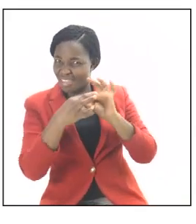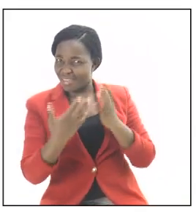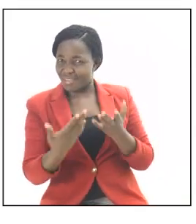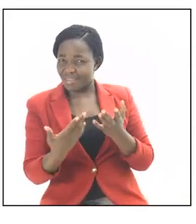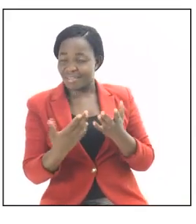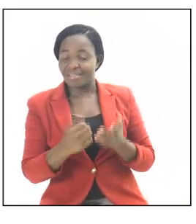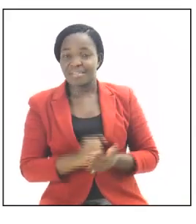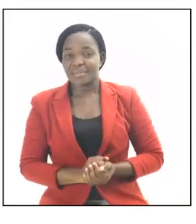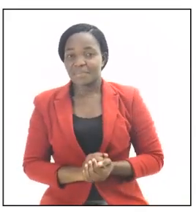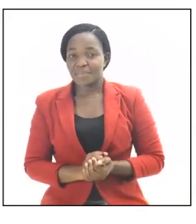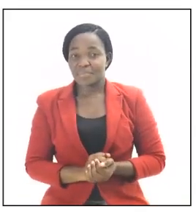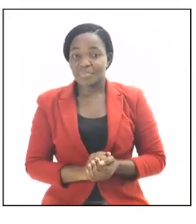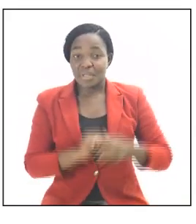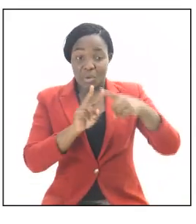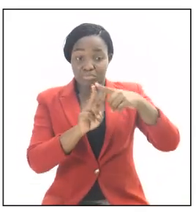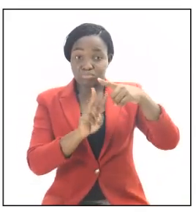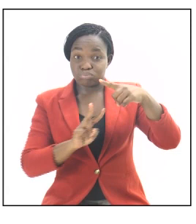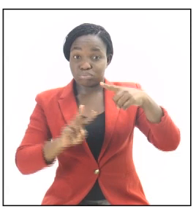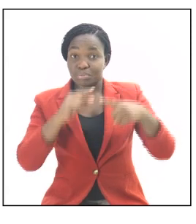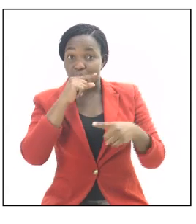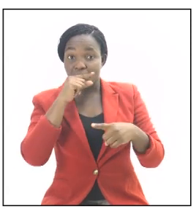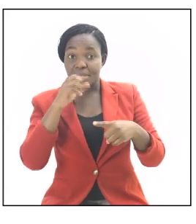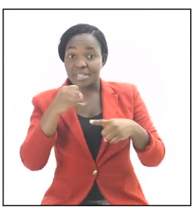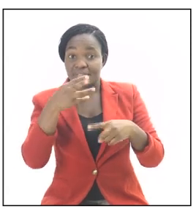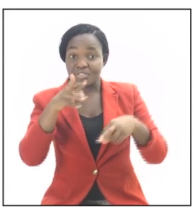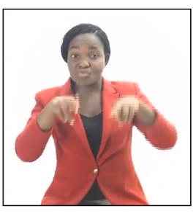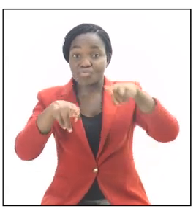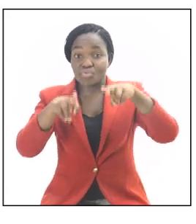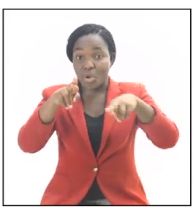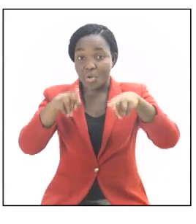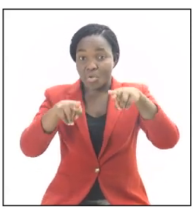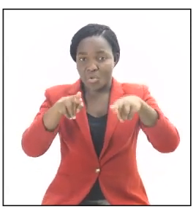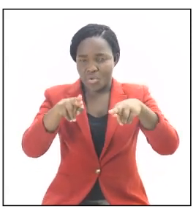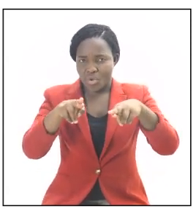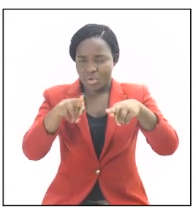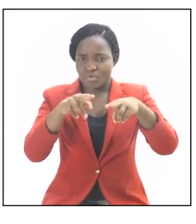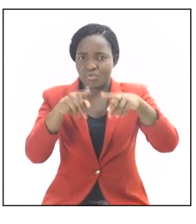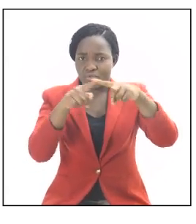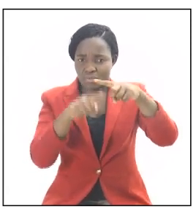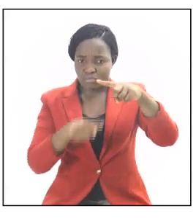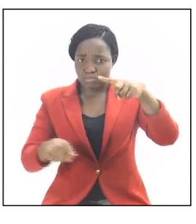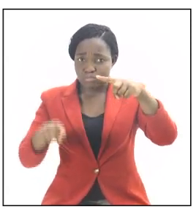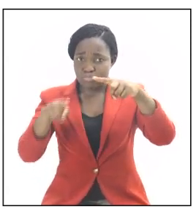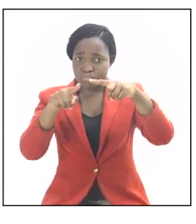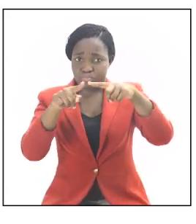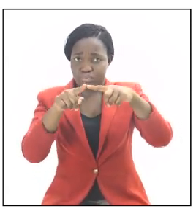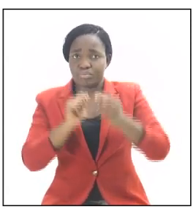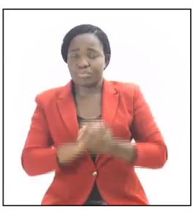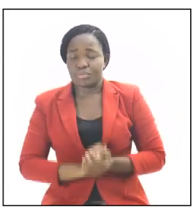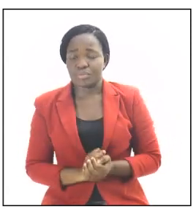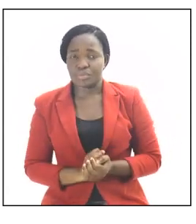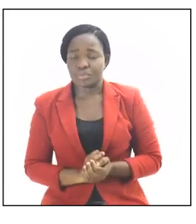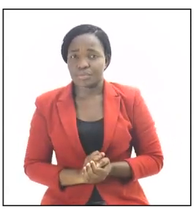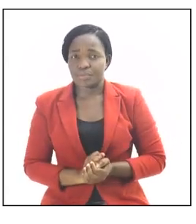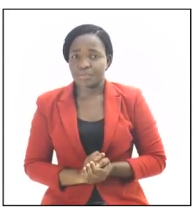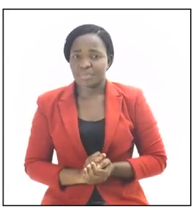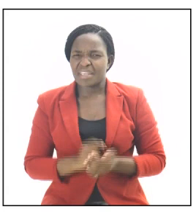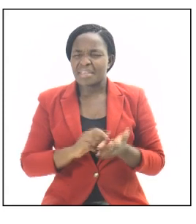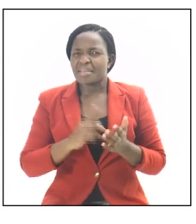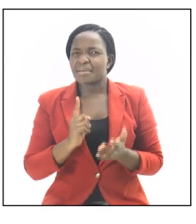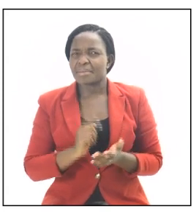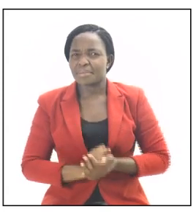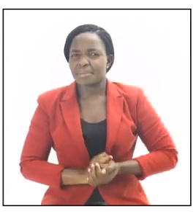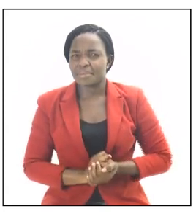Pi is the name given to the ratio of the circumference of a circle to the diameter. This means